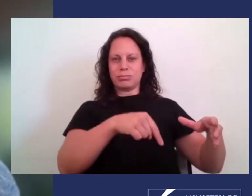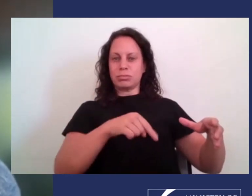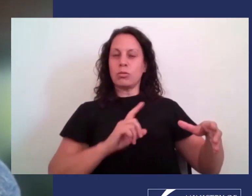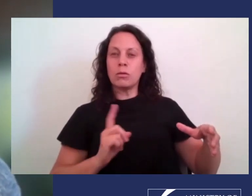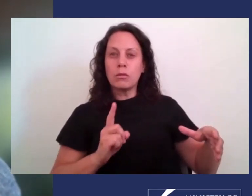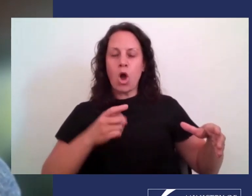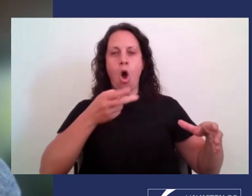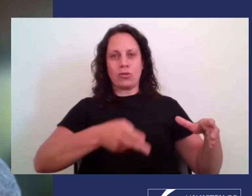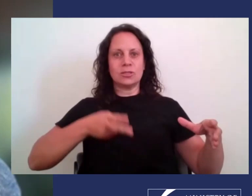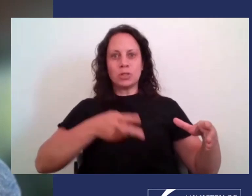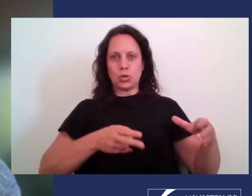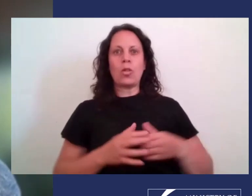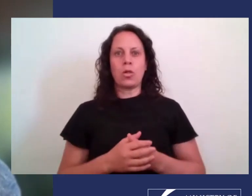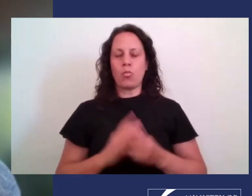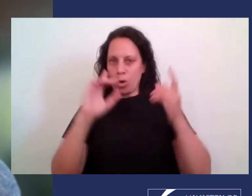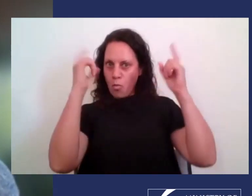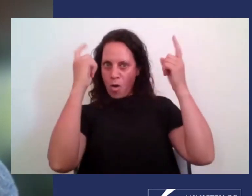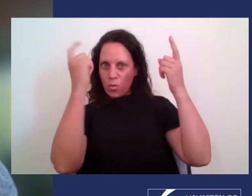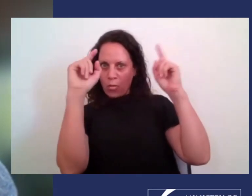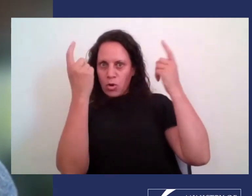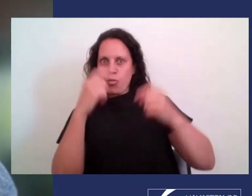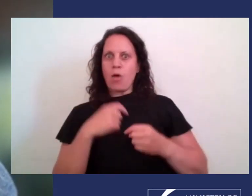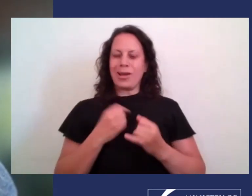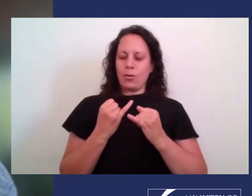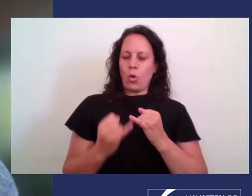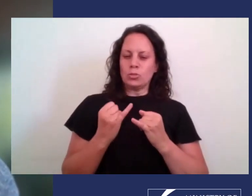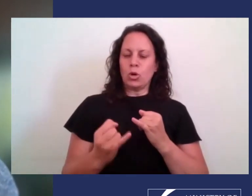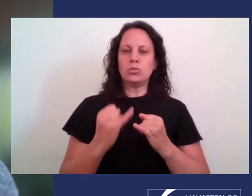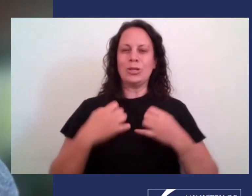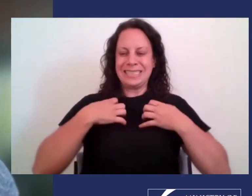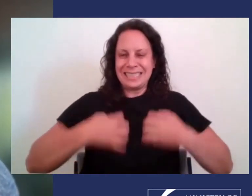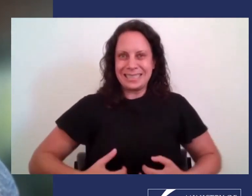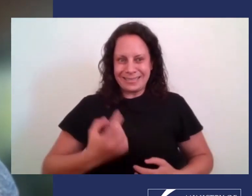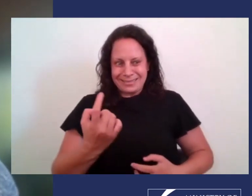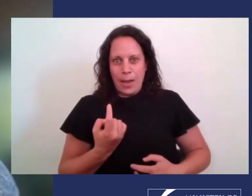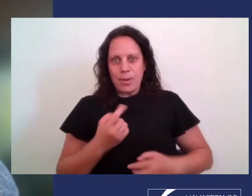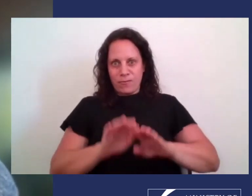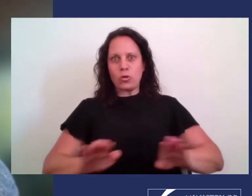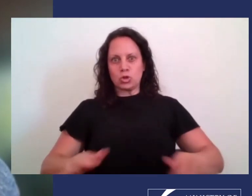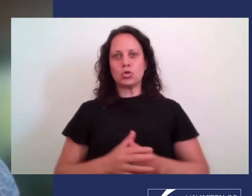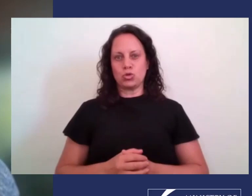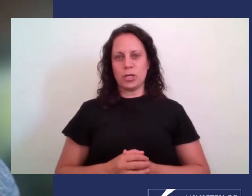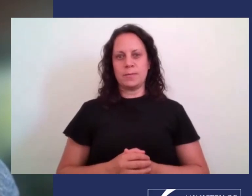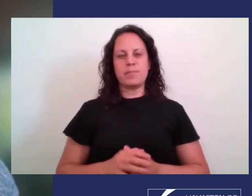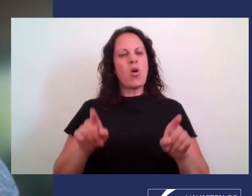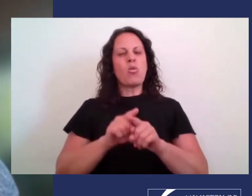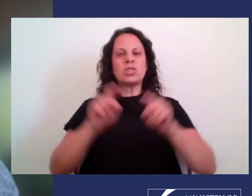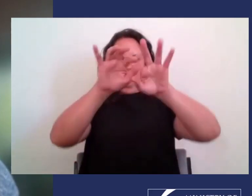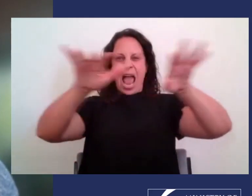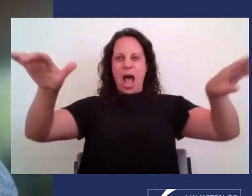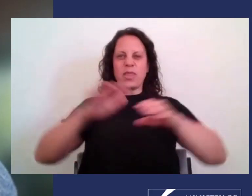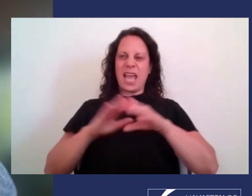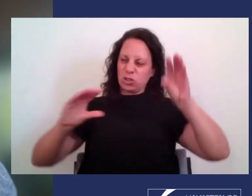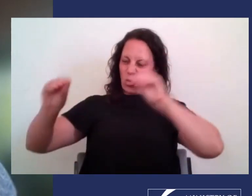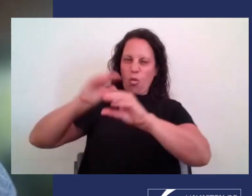really worried that we're going to get more and more severe disease in children. There's a lot of talk out there that says